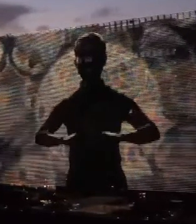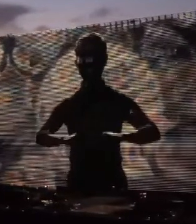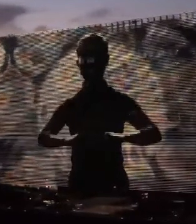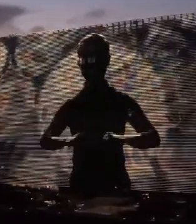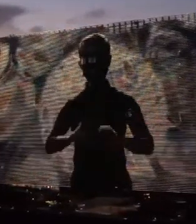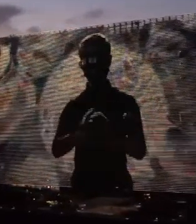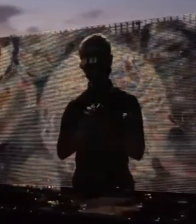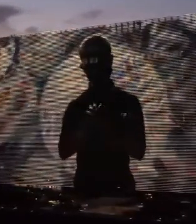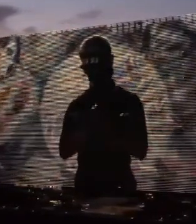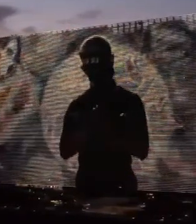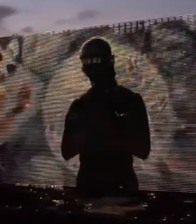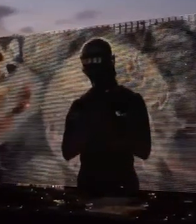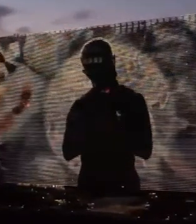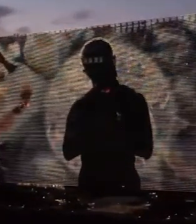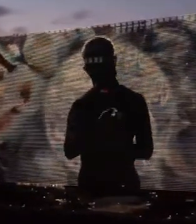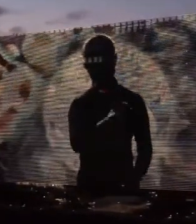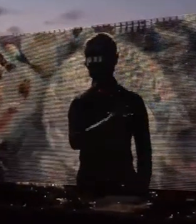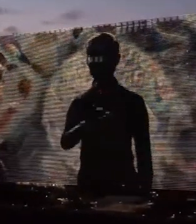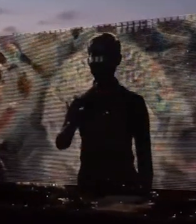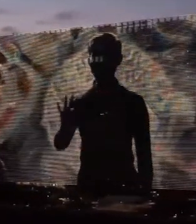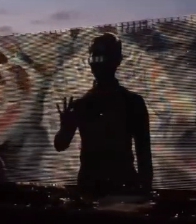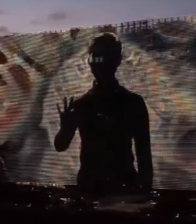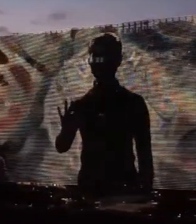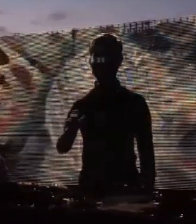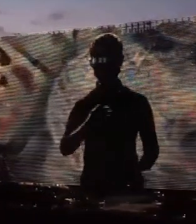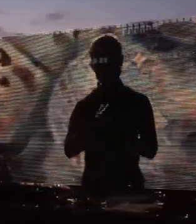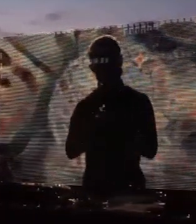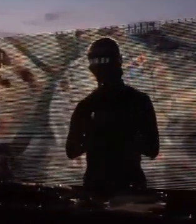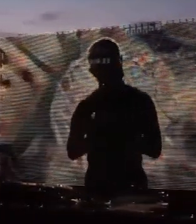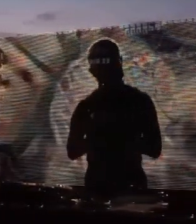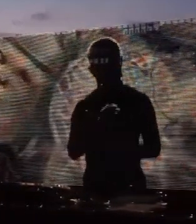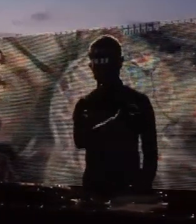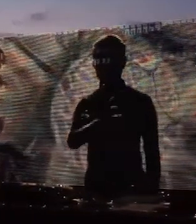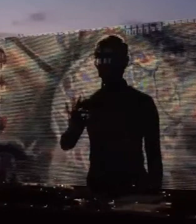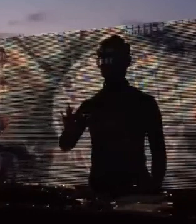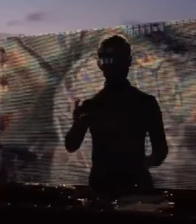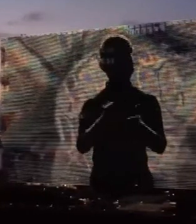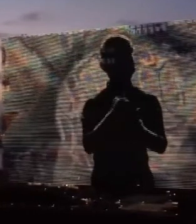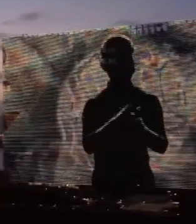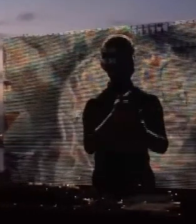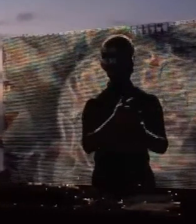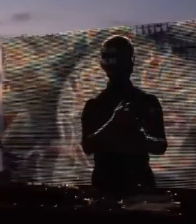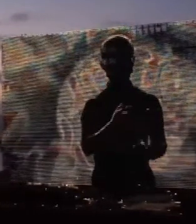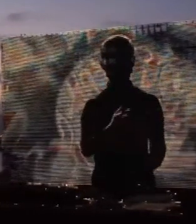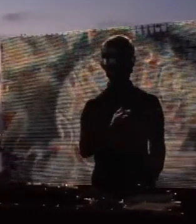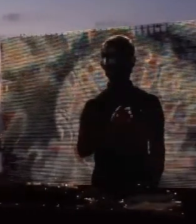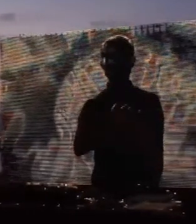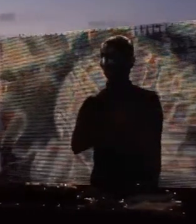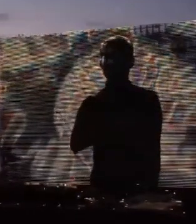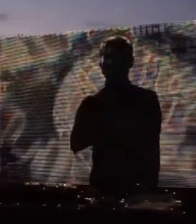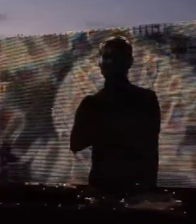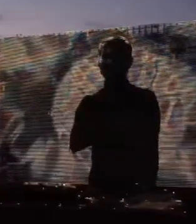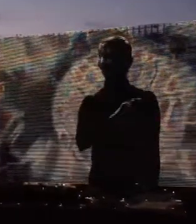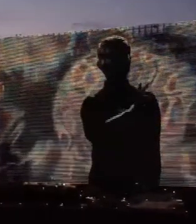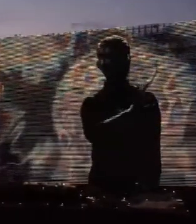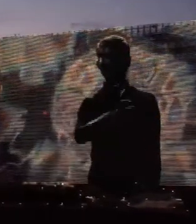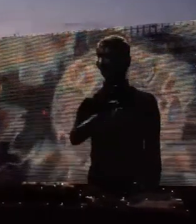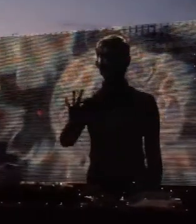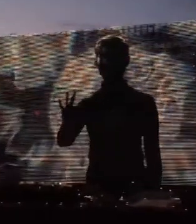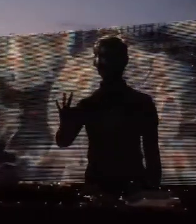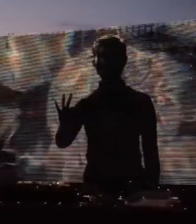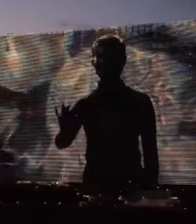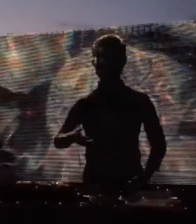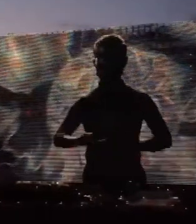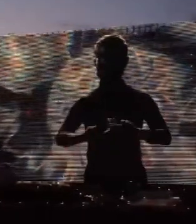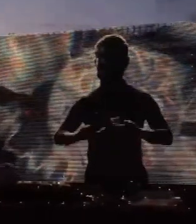we reopened in April 2022. And during that period, we commissioned Ellen, so that when we reopened, this was the